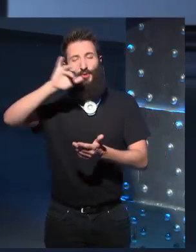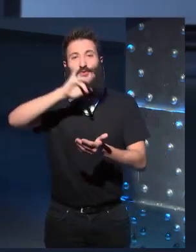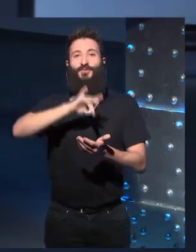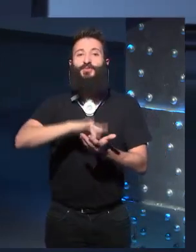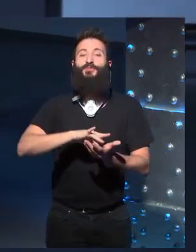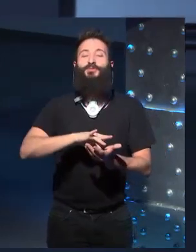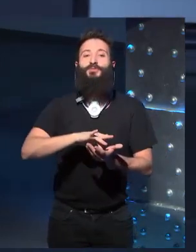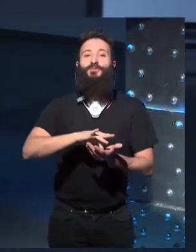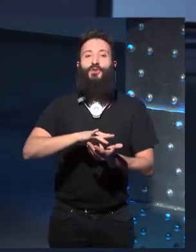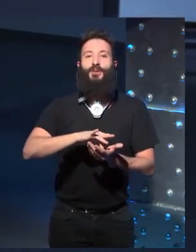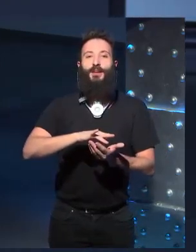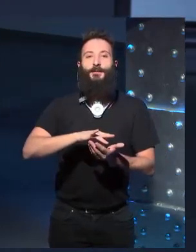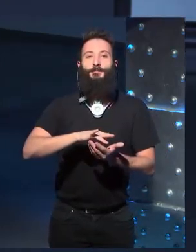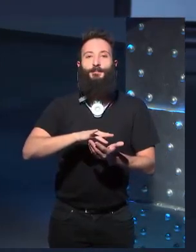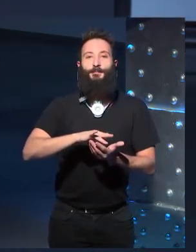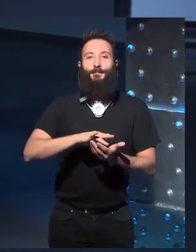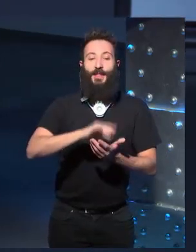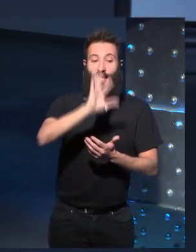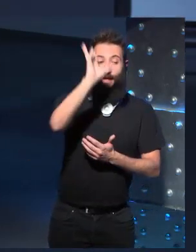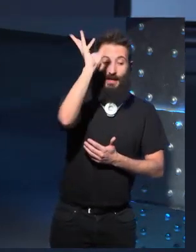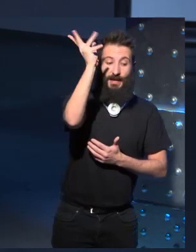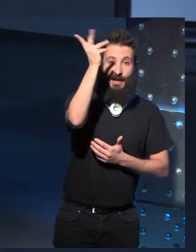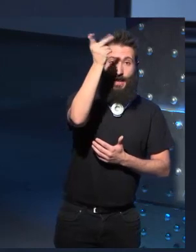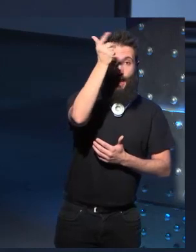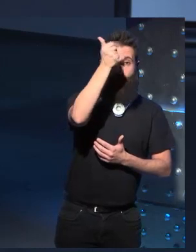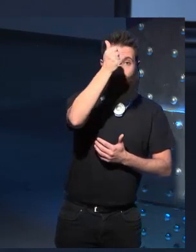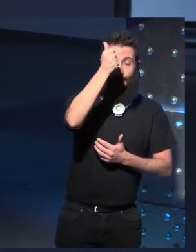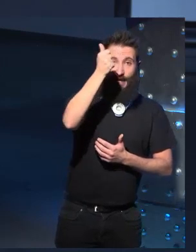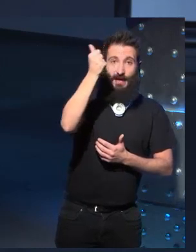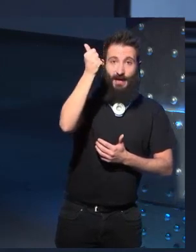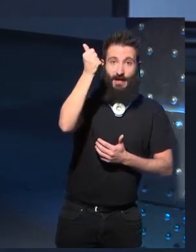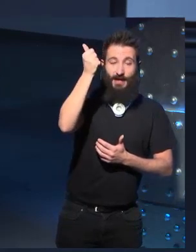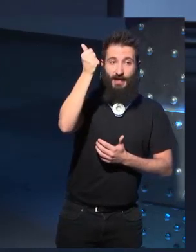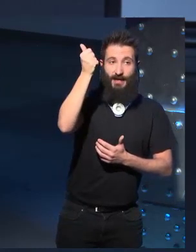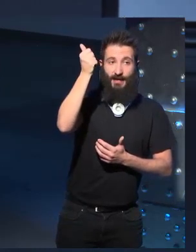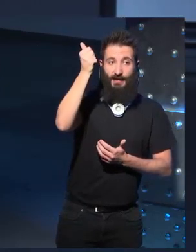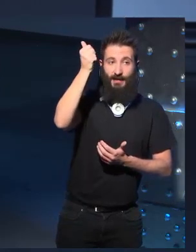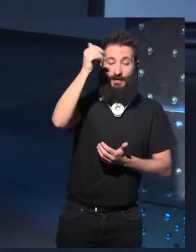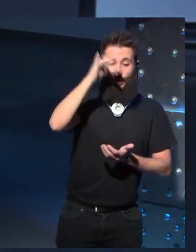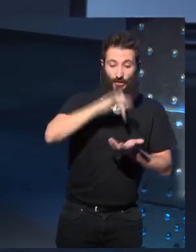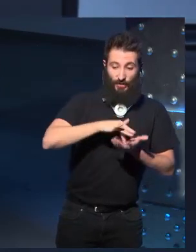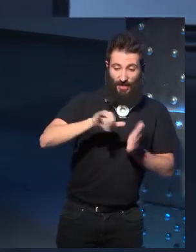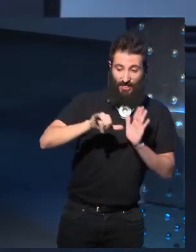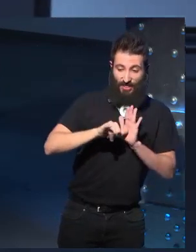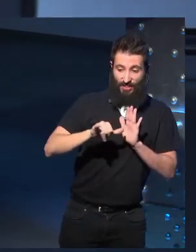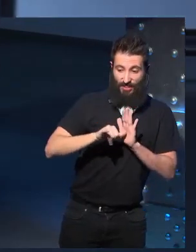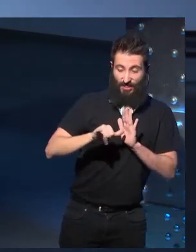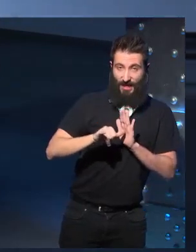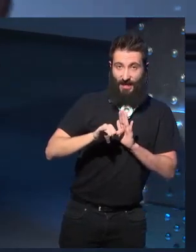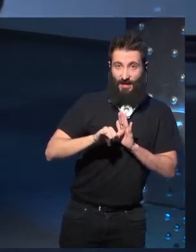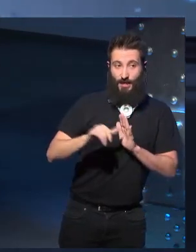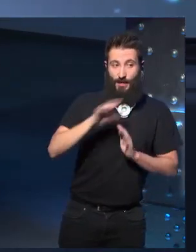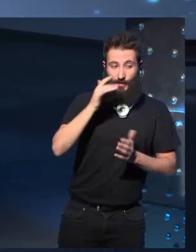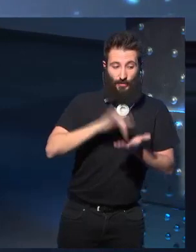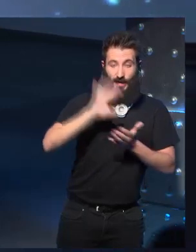400,000 closest galaxies to us in space. They are the real ones. They are at the right place